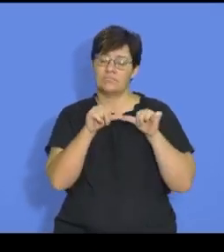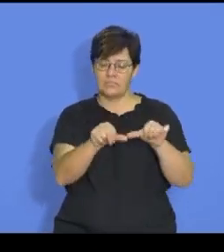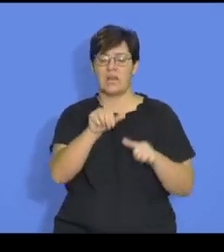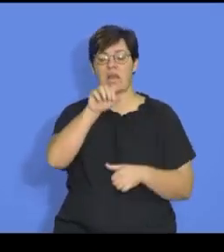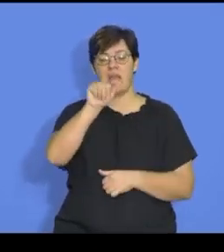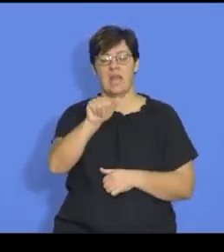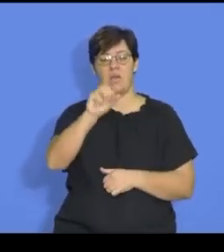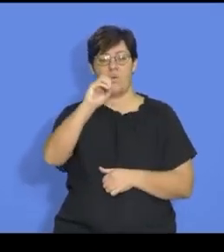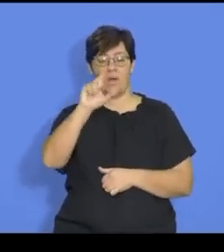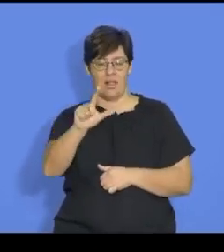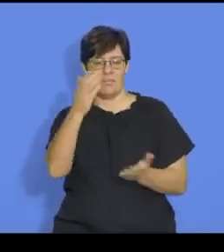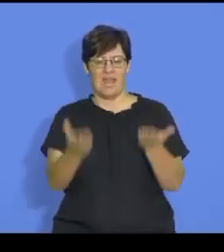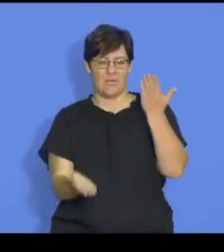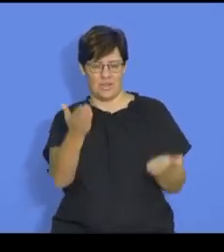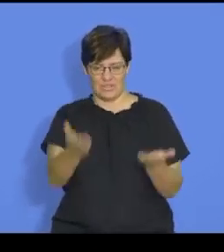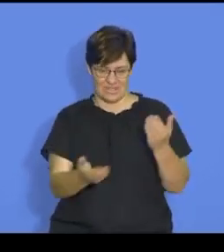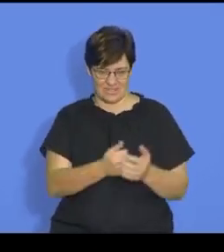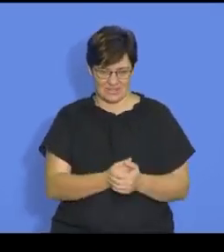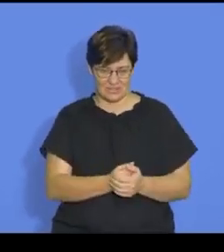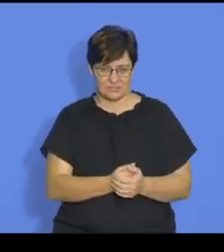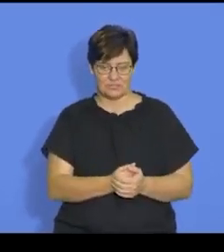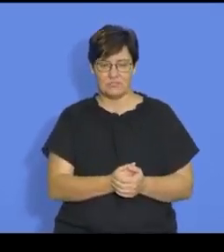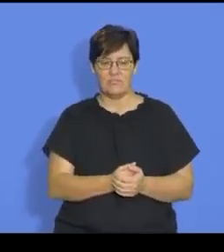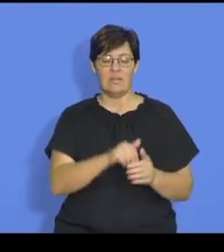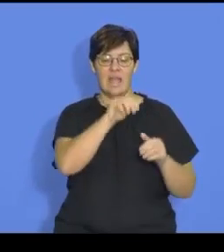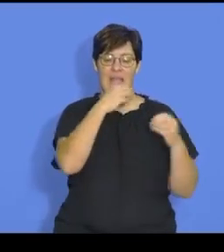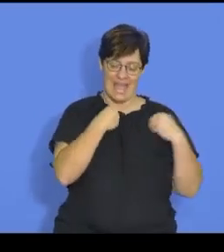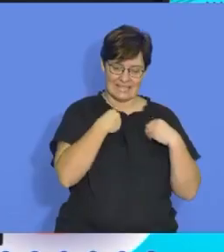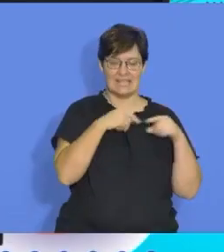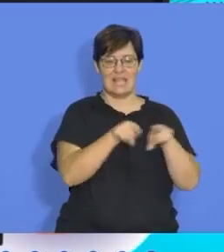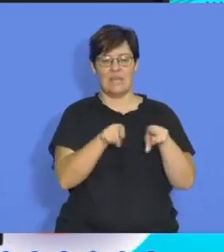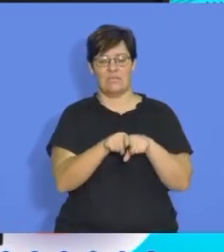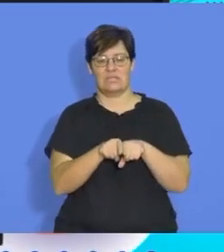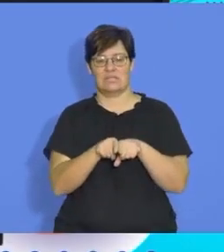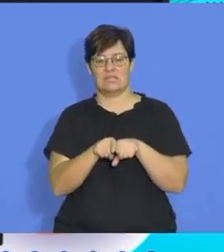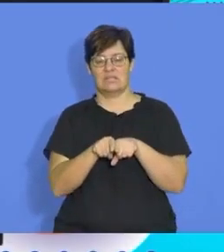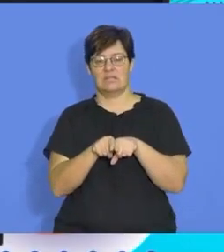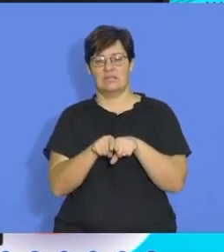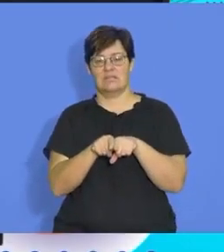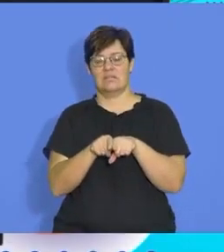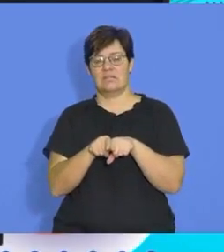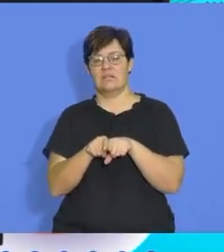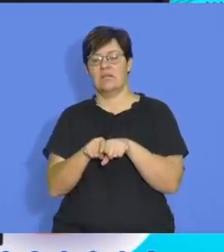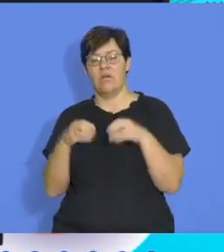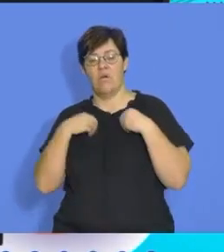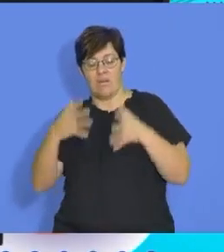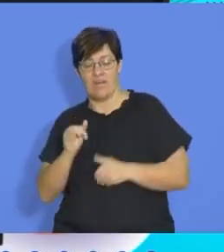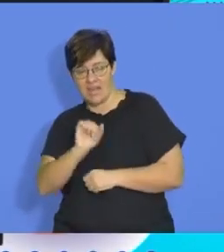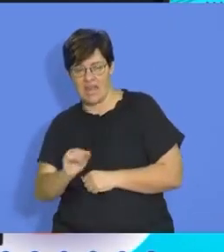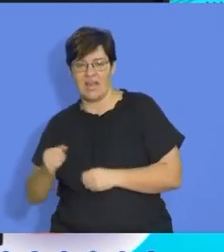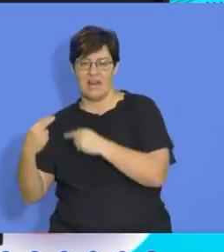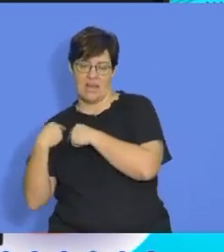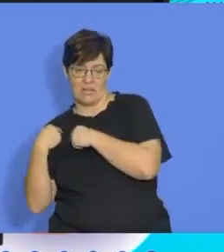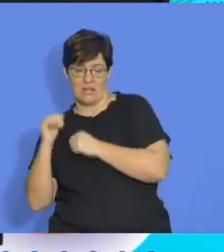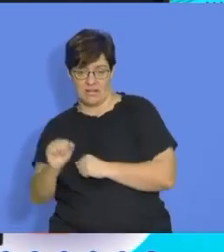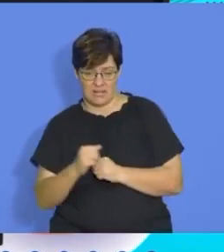you constantly use the accounting equation, because remember, the accounting equation will give you that sense of